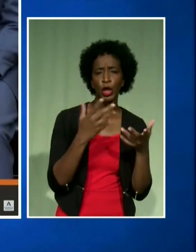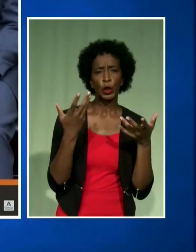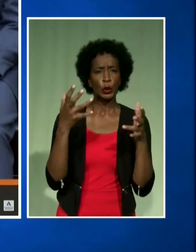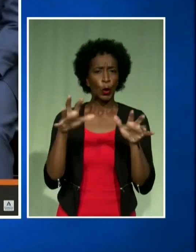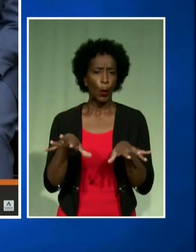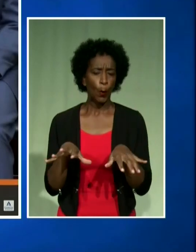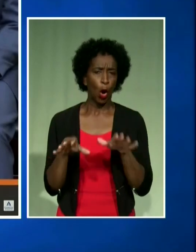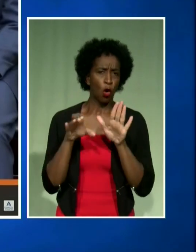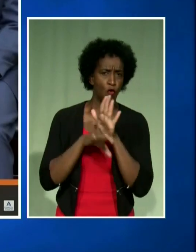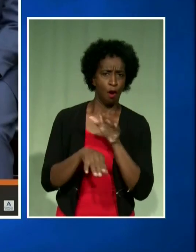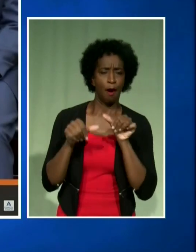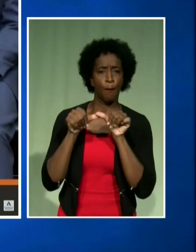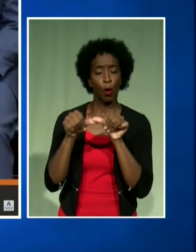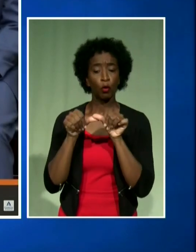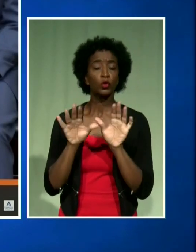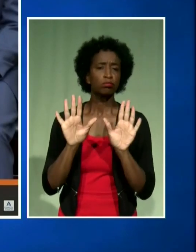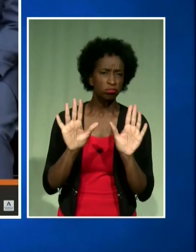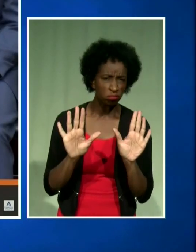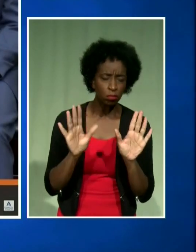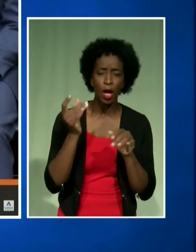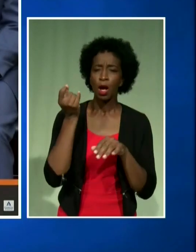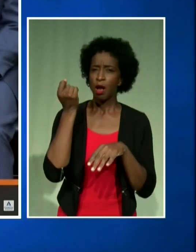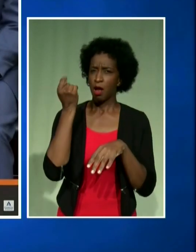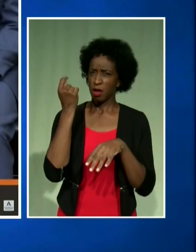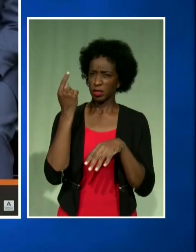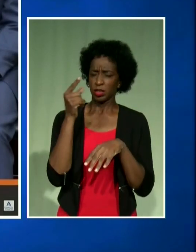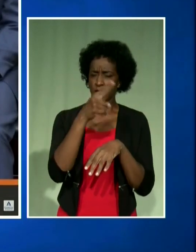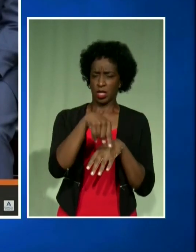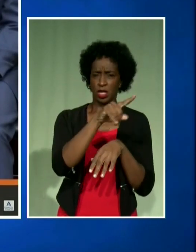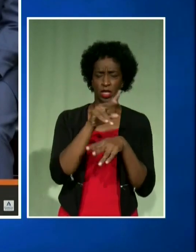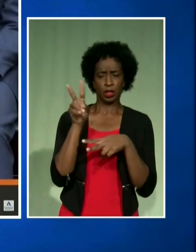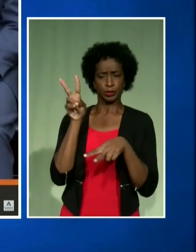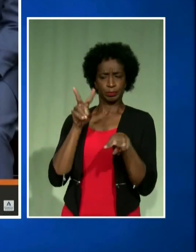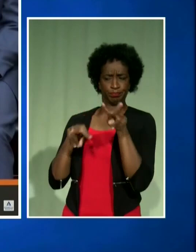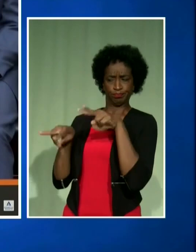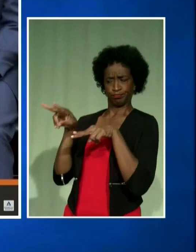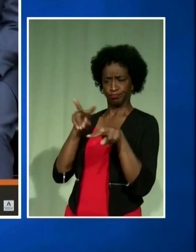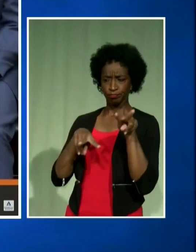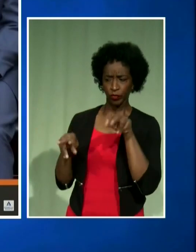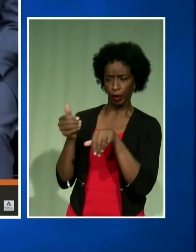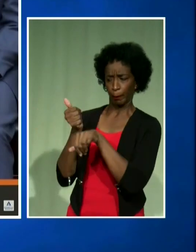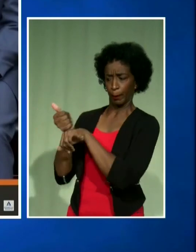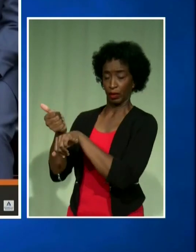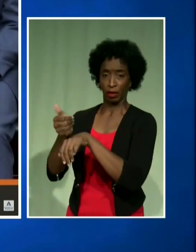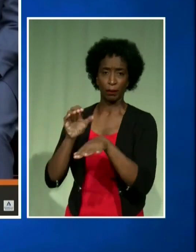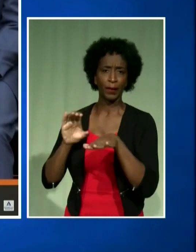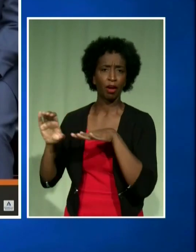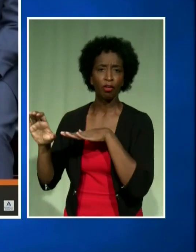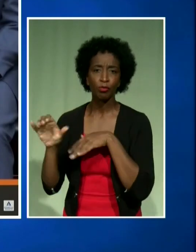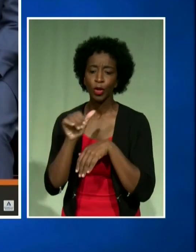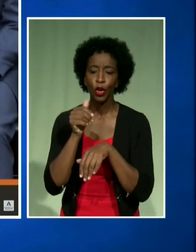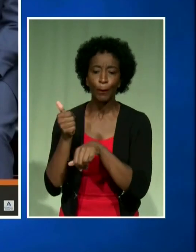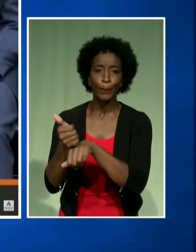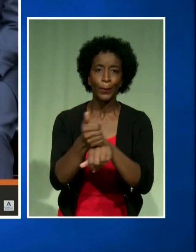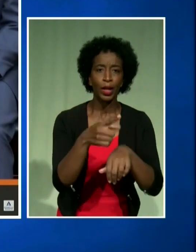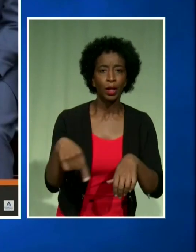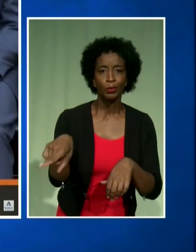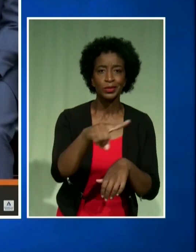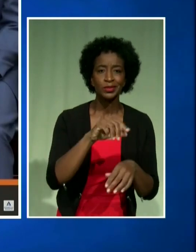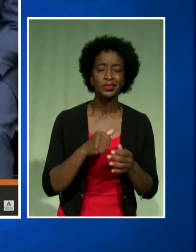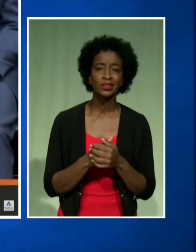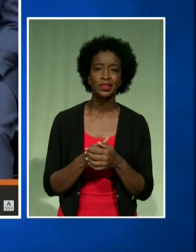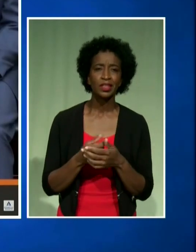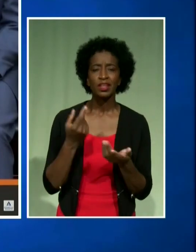and form and are not focused on substantive prosecution of money laundering. That is the equivalent of saying that I'm